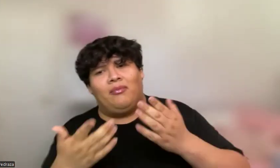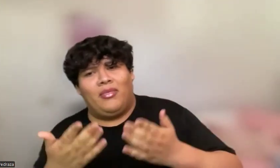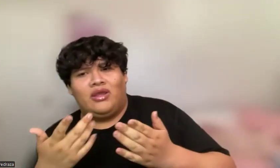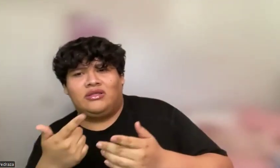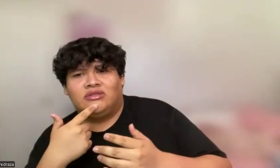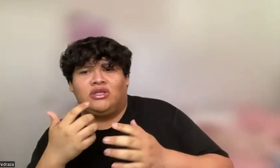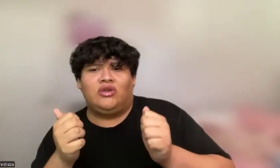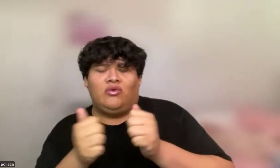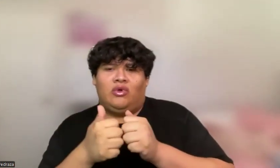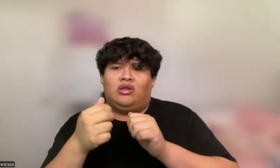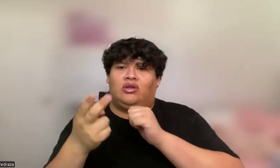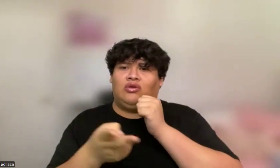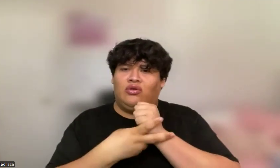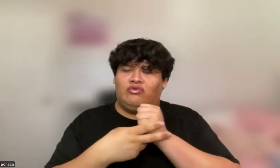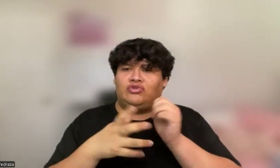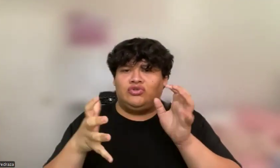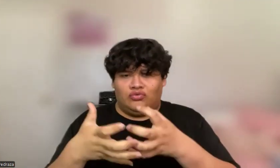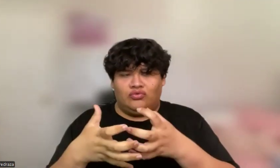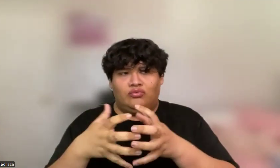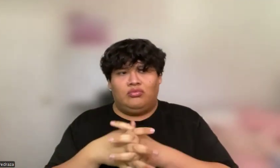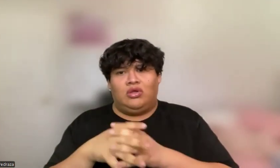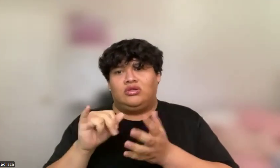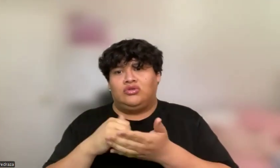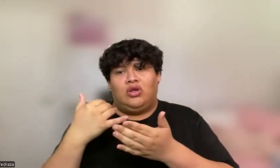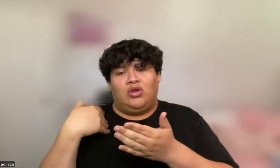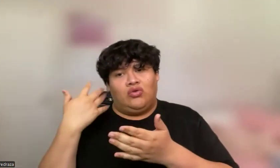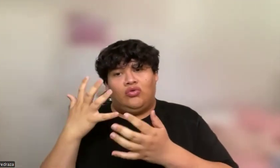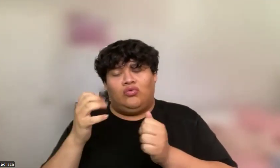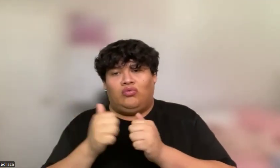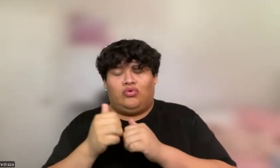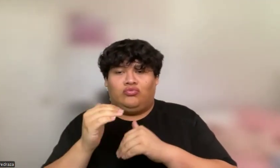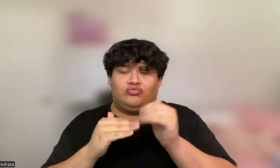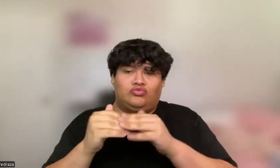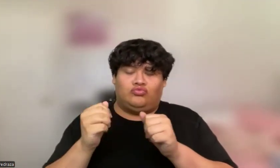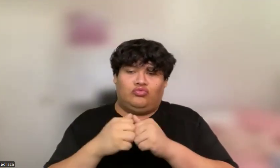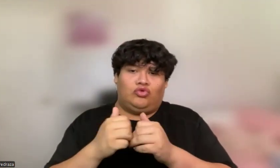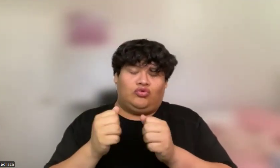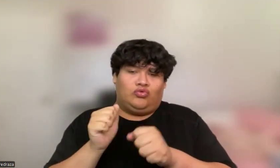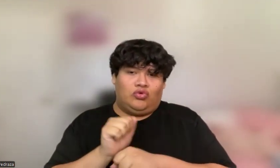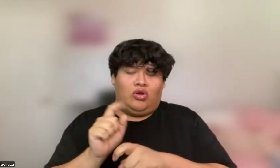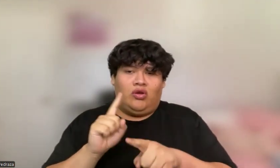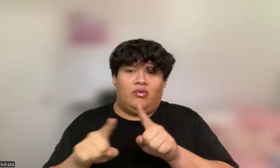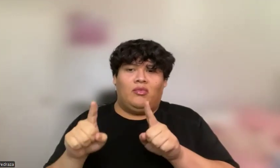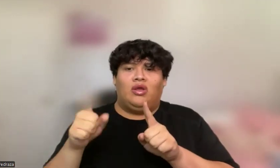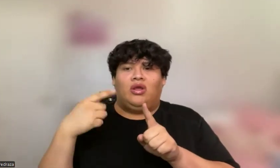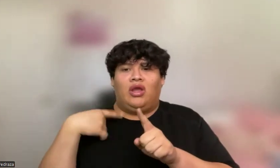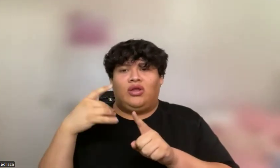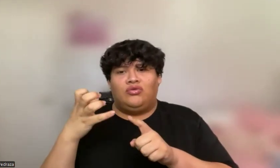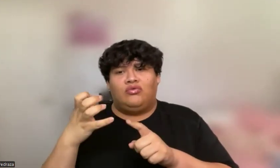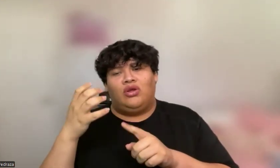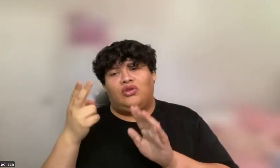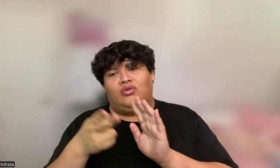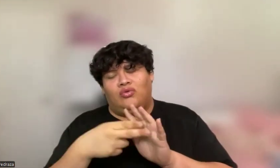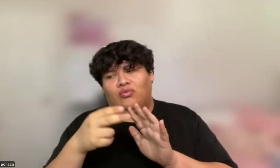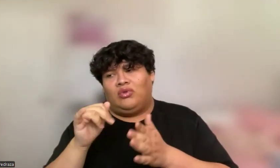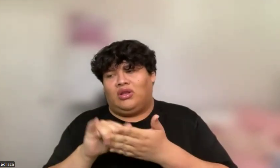working with the conservatorship group, so I don't want to preempt any work that's been happening there or that we're doing. But I do want to note that